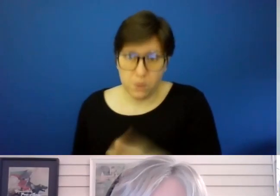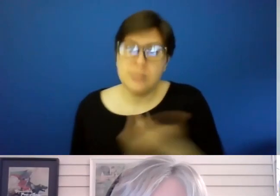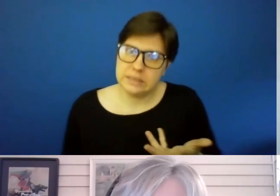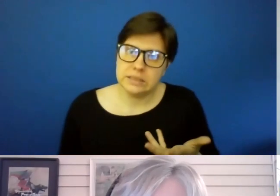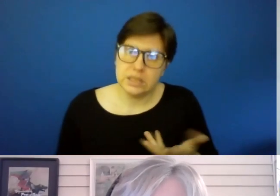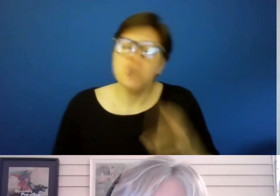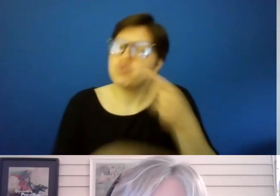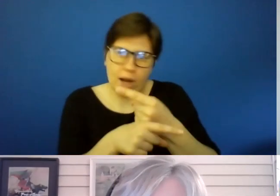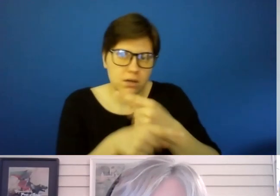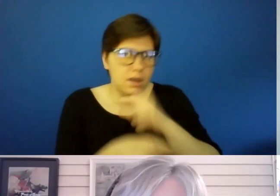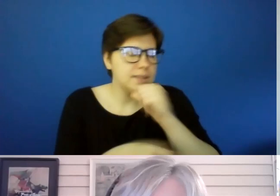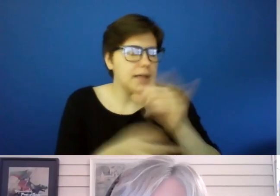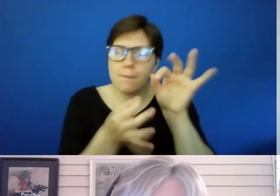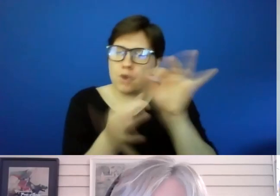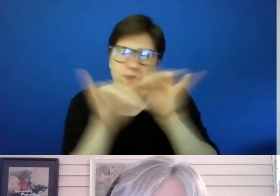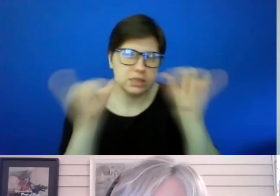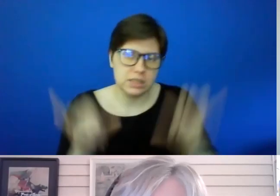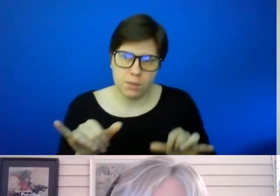it's imperfect, but